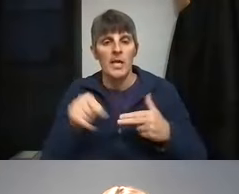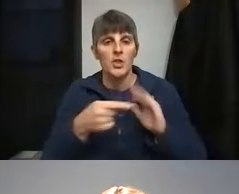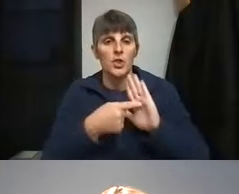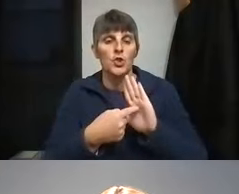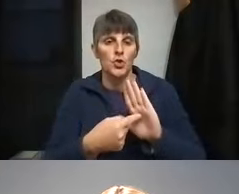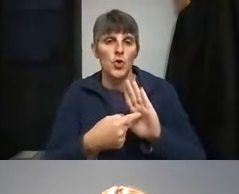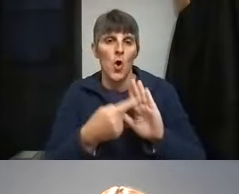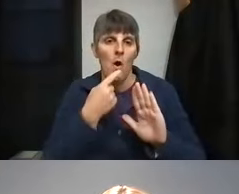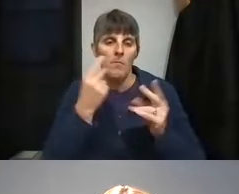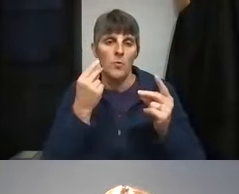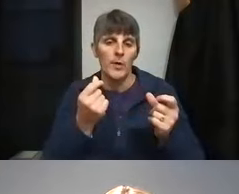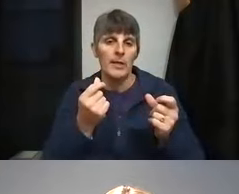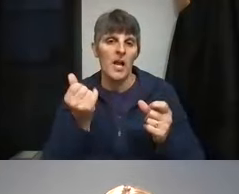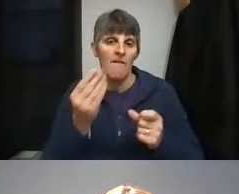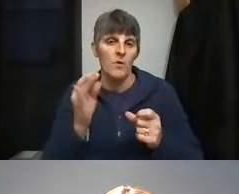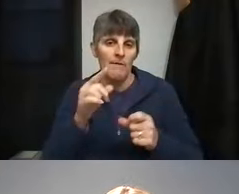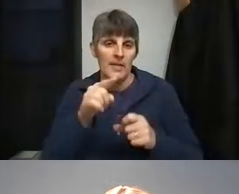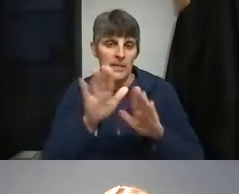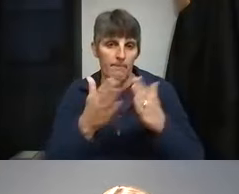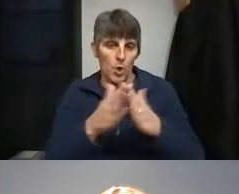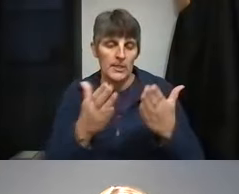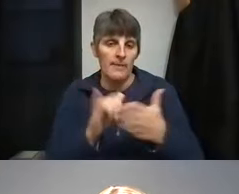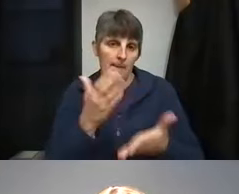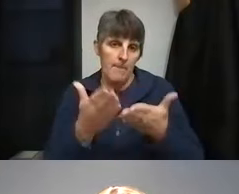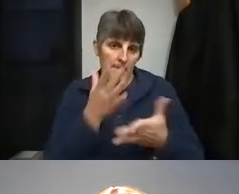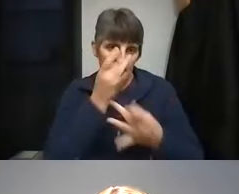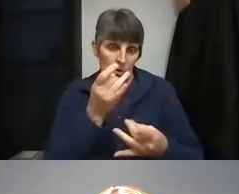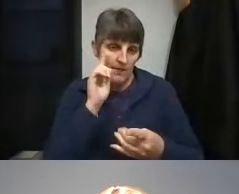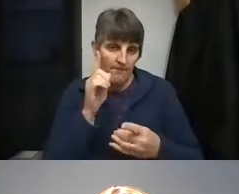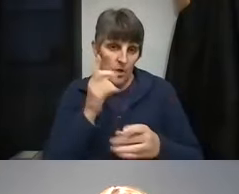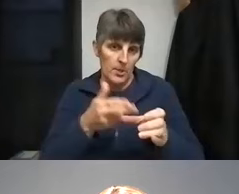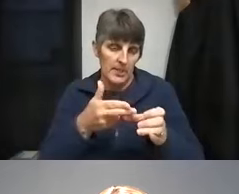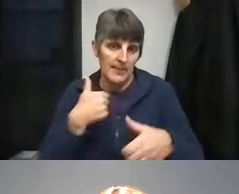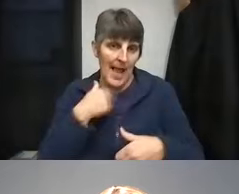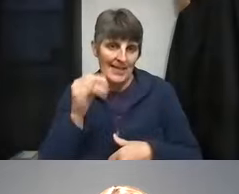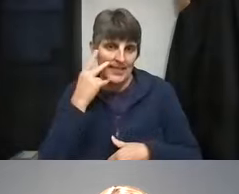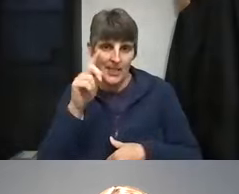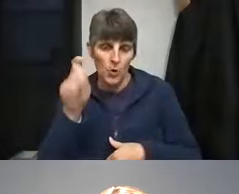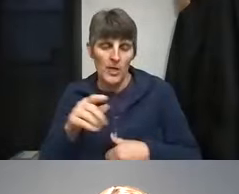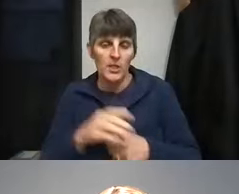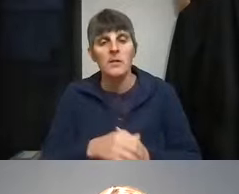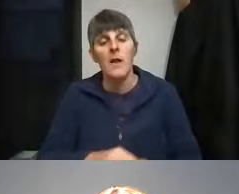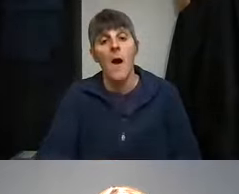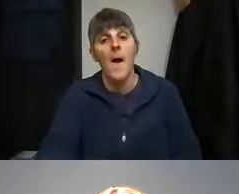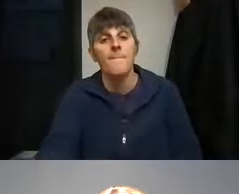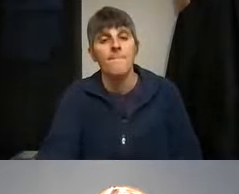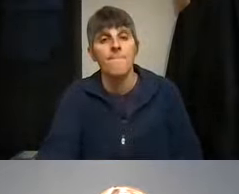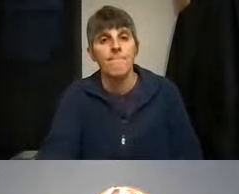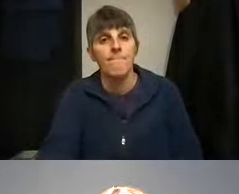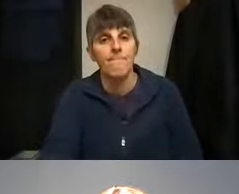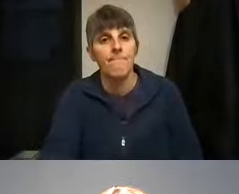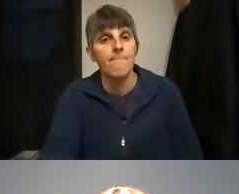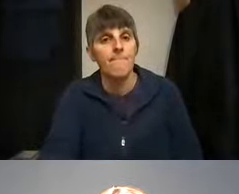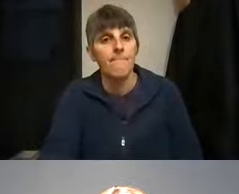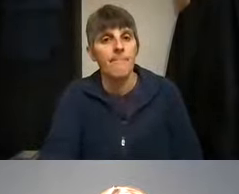show quickly a few of these books that might be of interest to participants. I did see a question, you know, asking, are